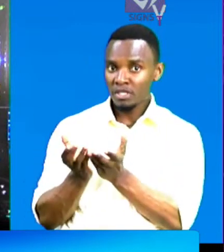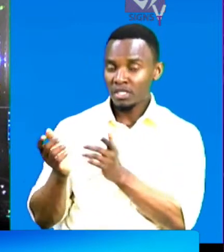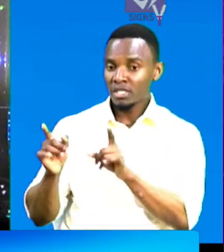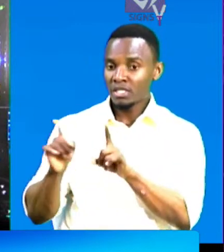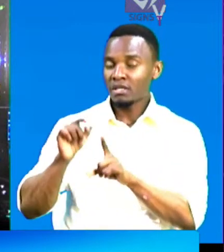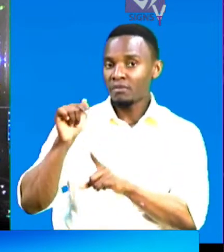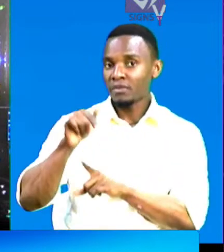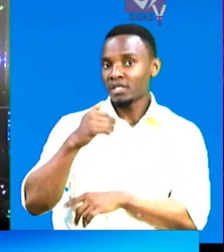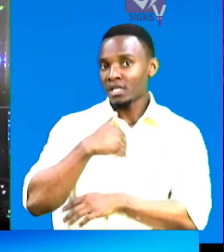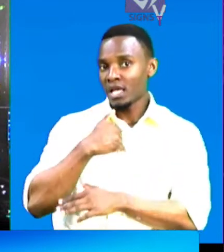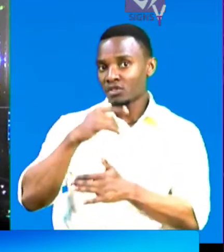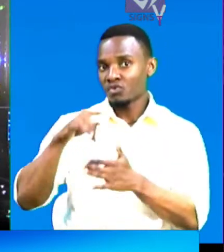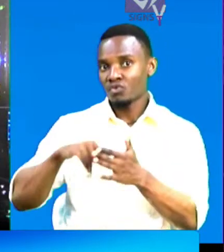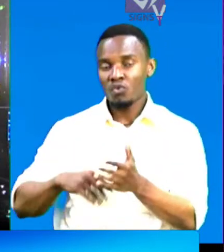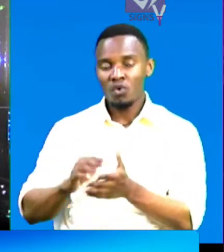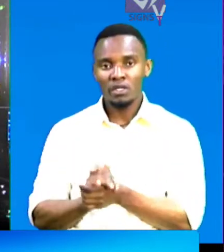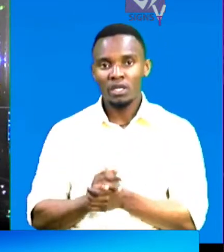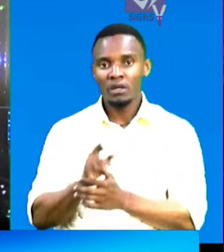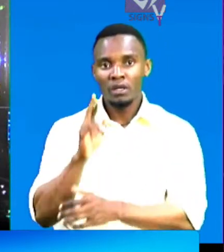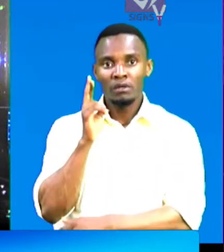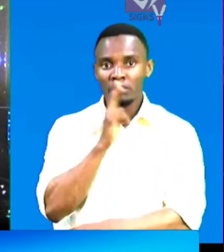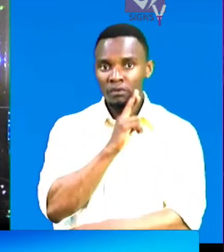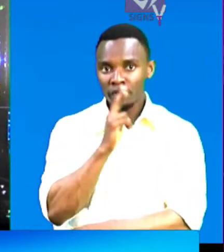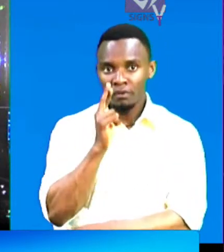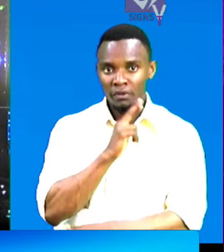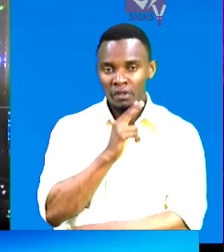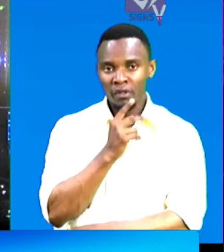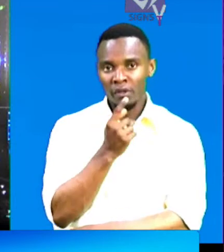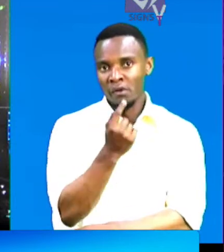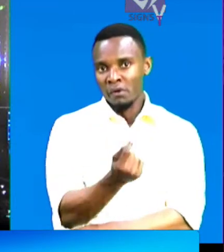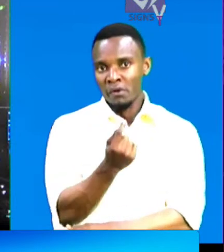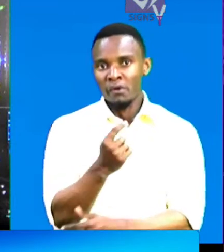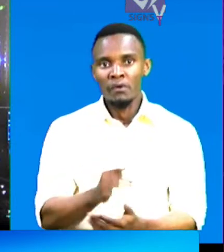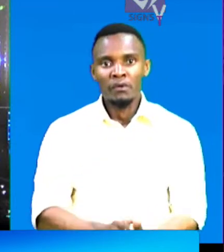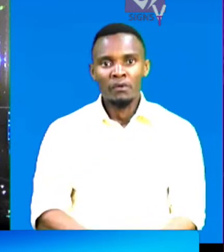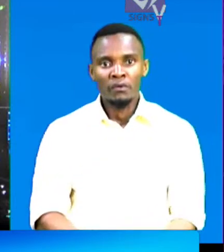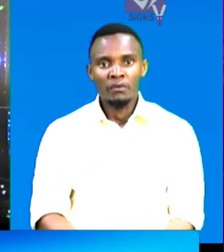a lesser risk. So